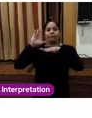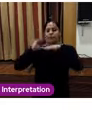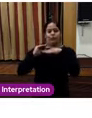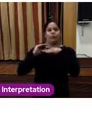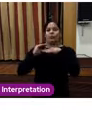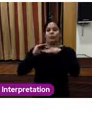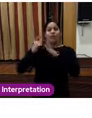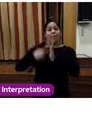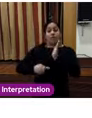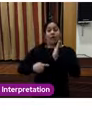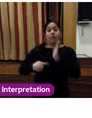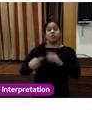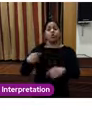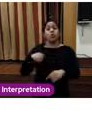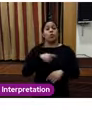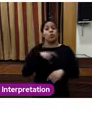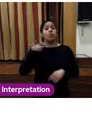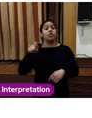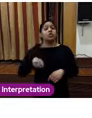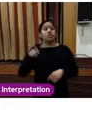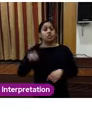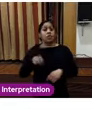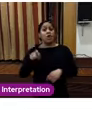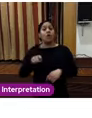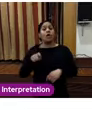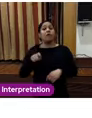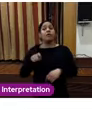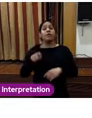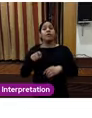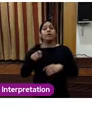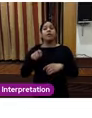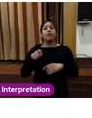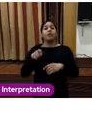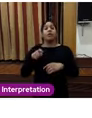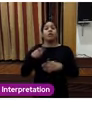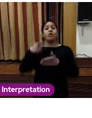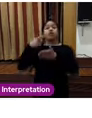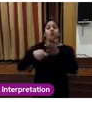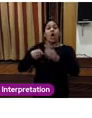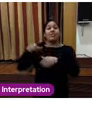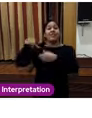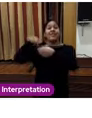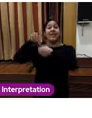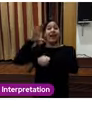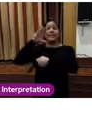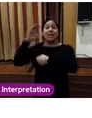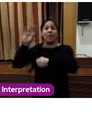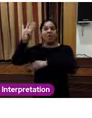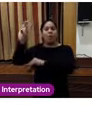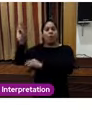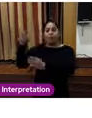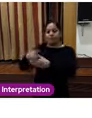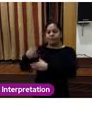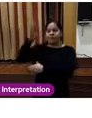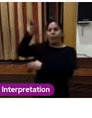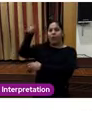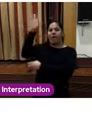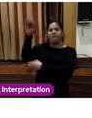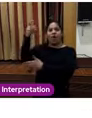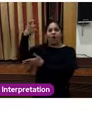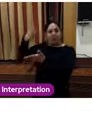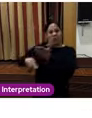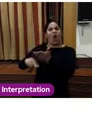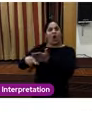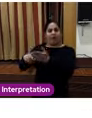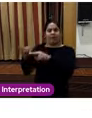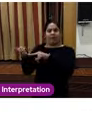be instituting a windfall tax on gas companies because they're driving up their prices, saying,